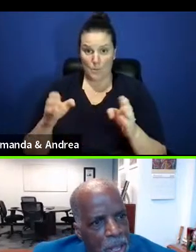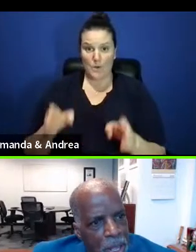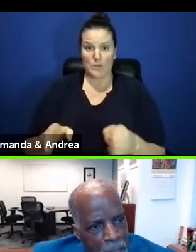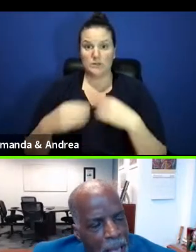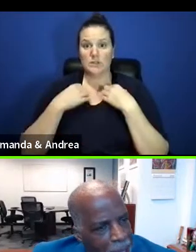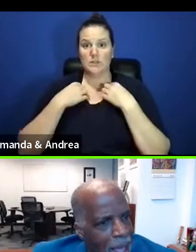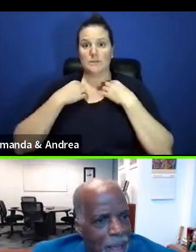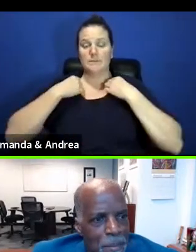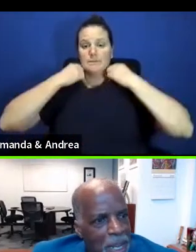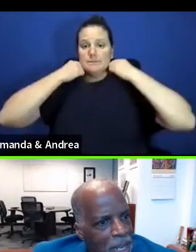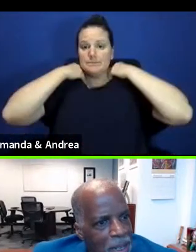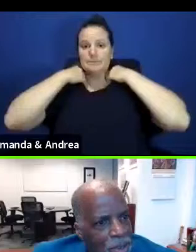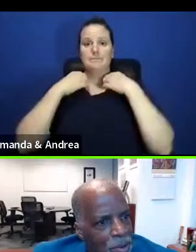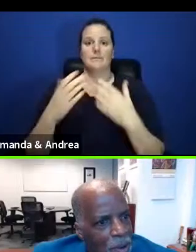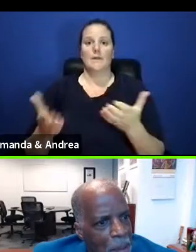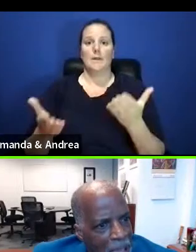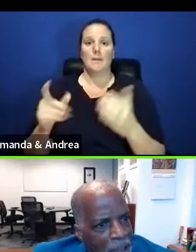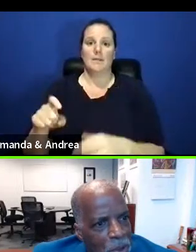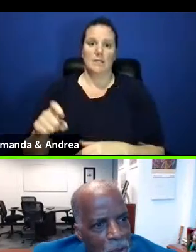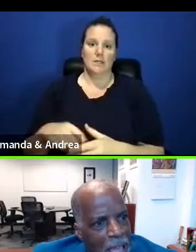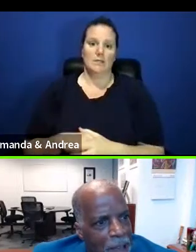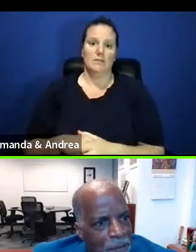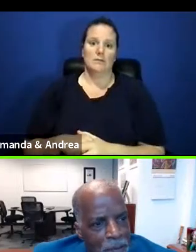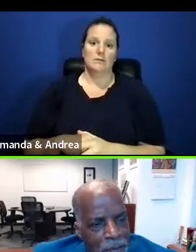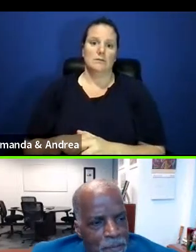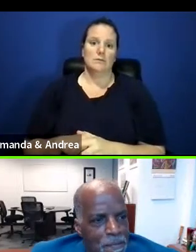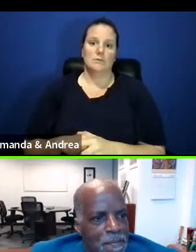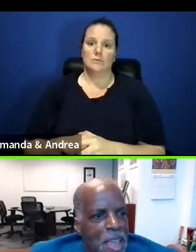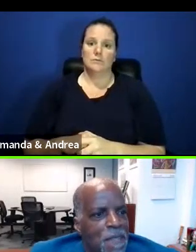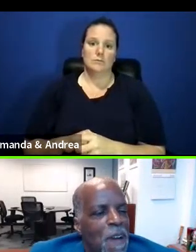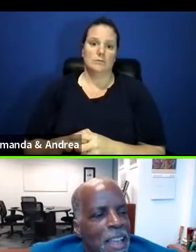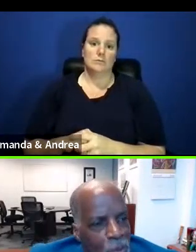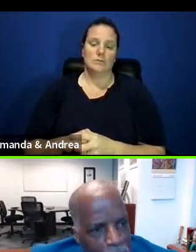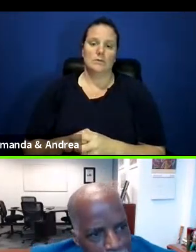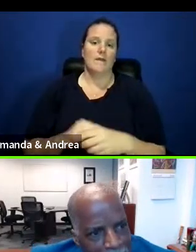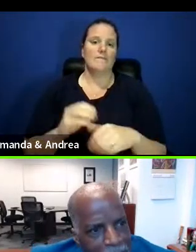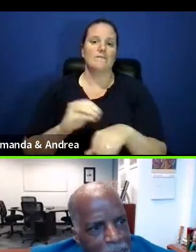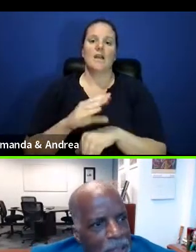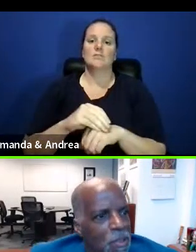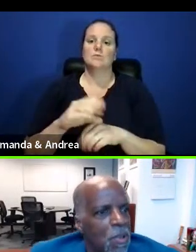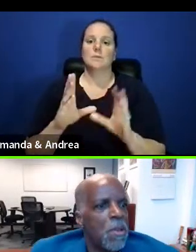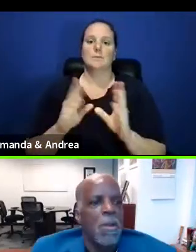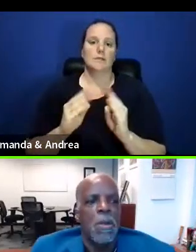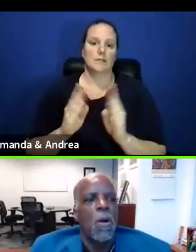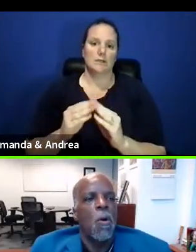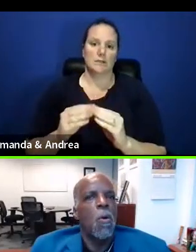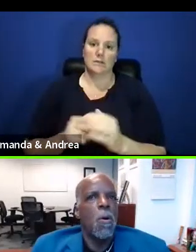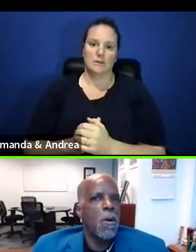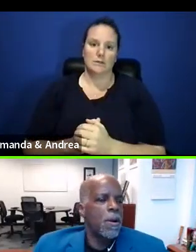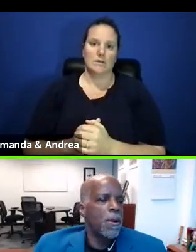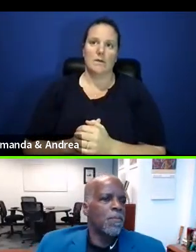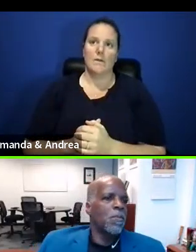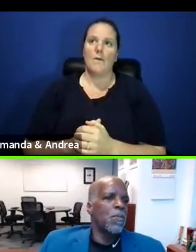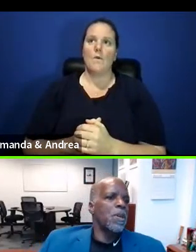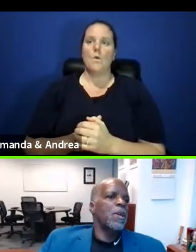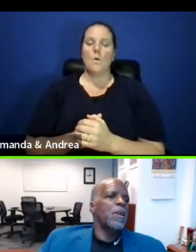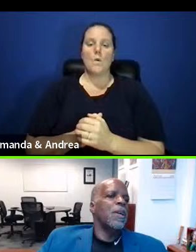person, I may need to have you have advisory meetings